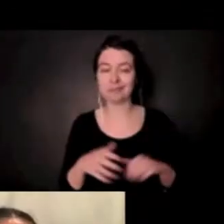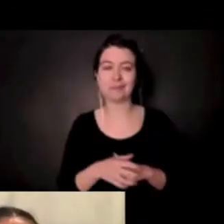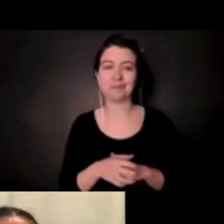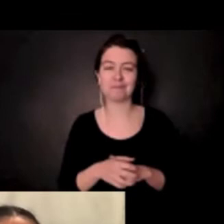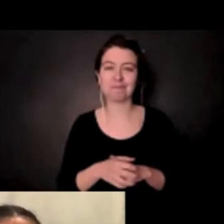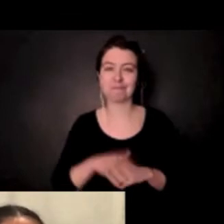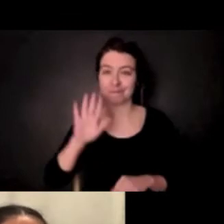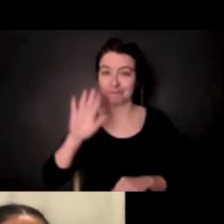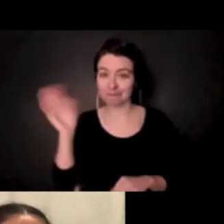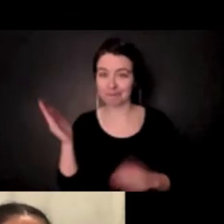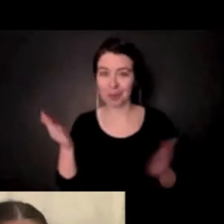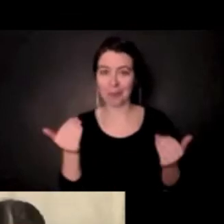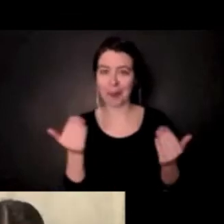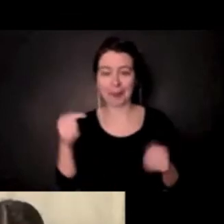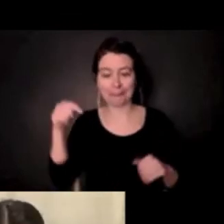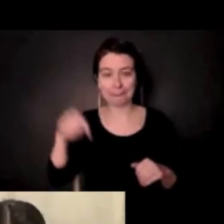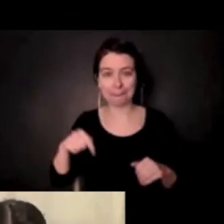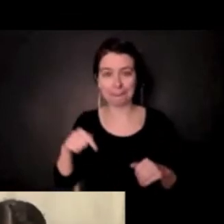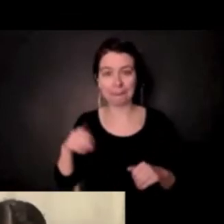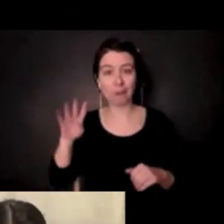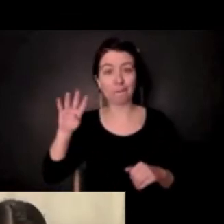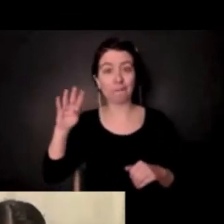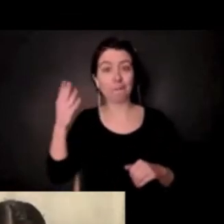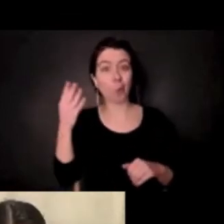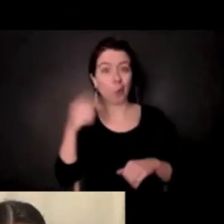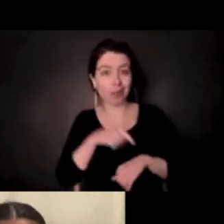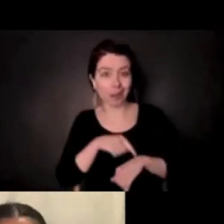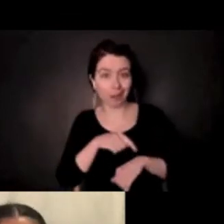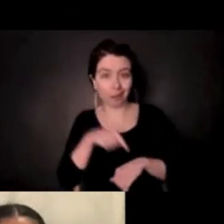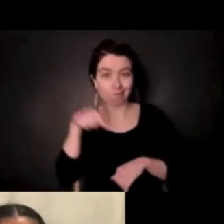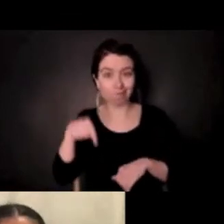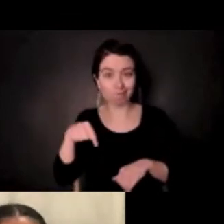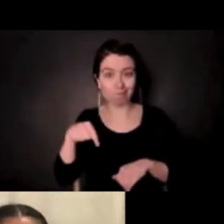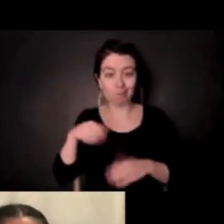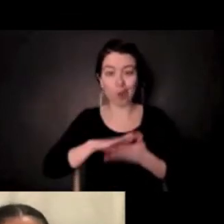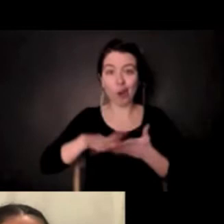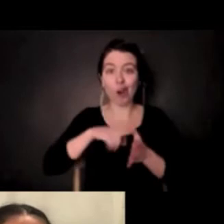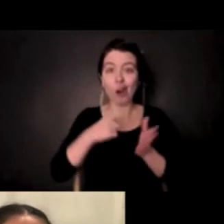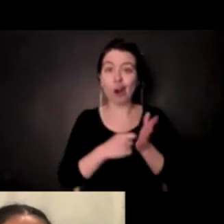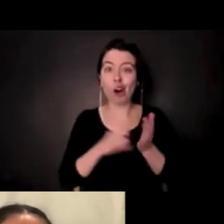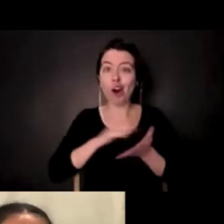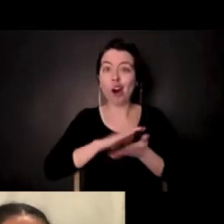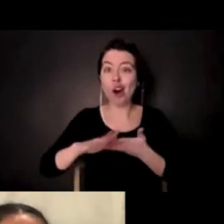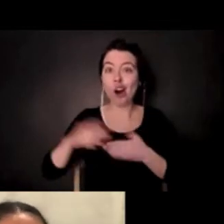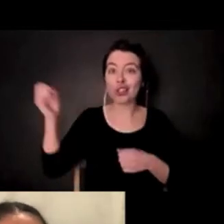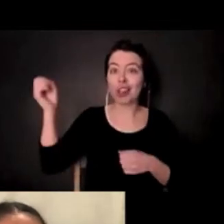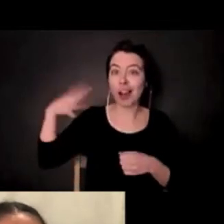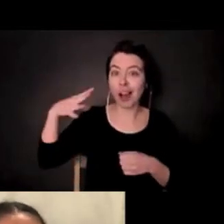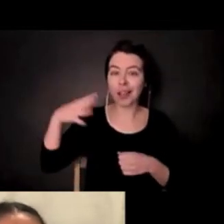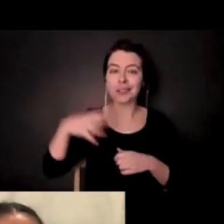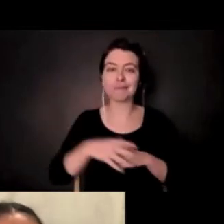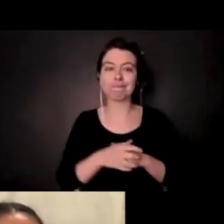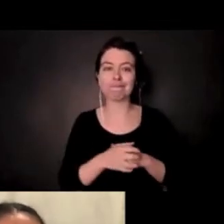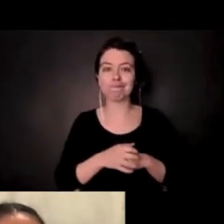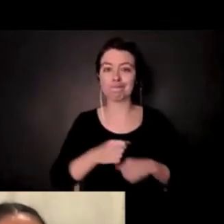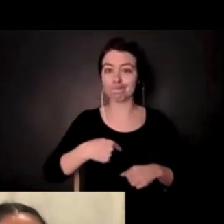So hi and welcome to the fourth edition of our Harsh Light webinars. My name's Dave. I'm the director of Bloc Projects. My preferred